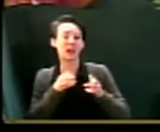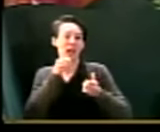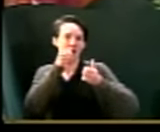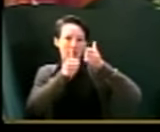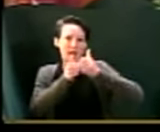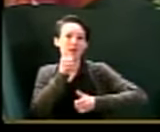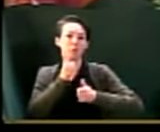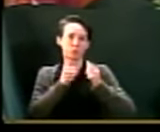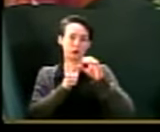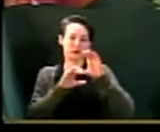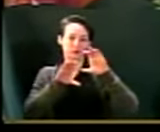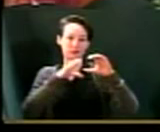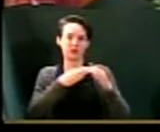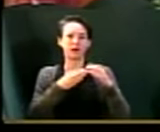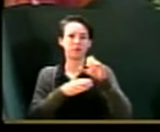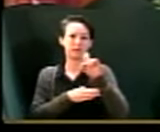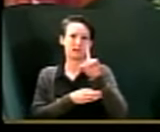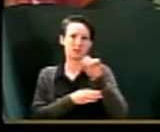they gave.